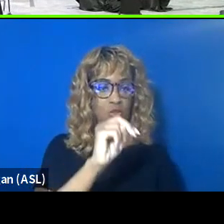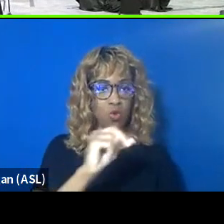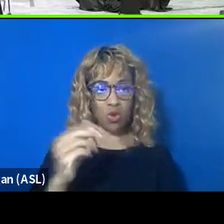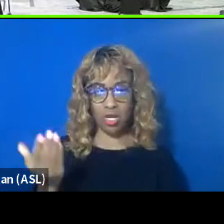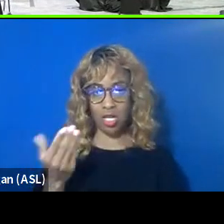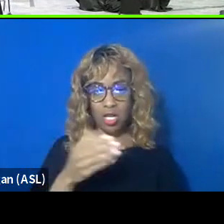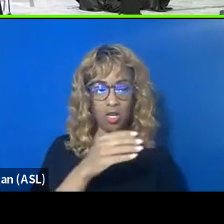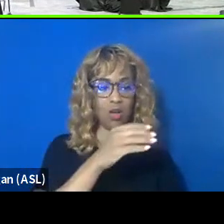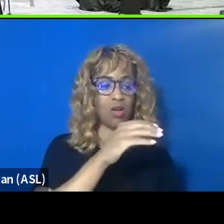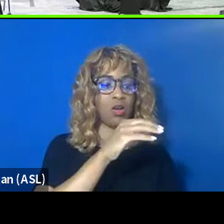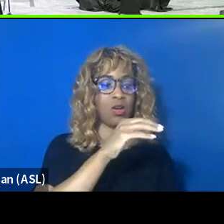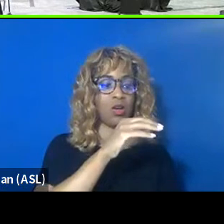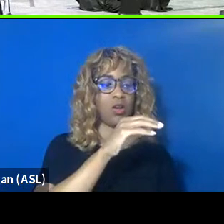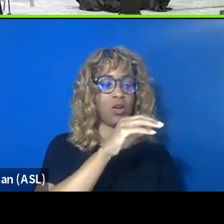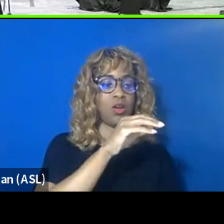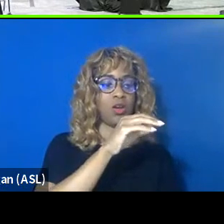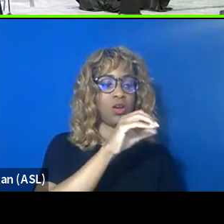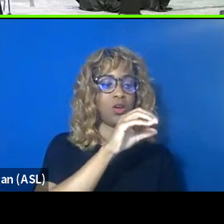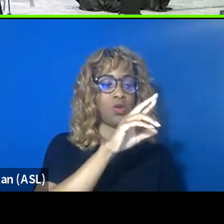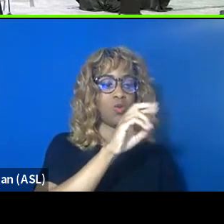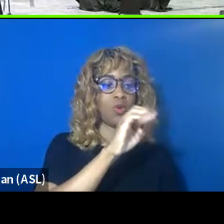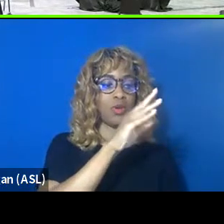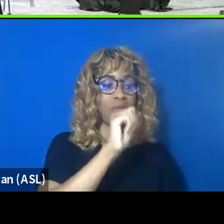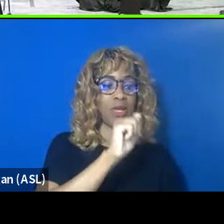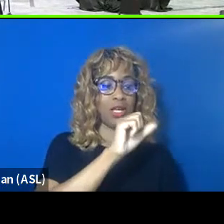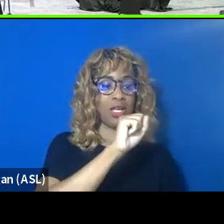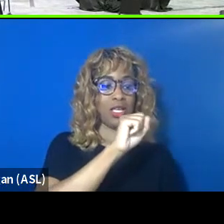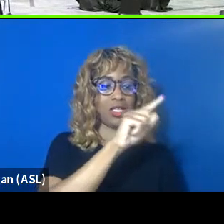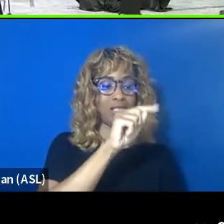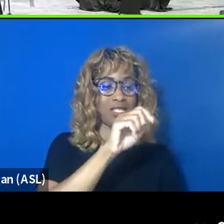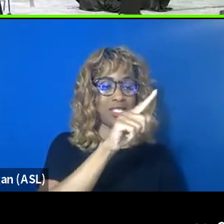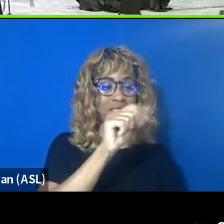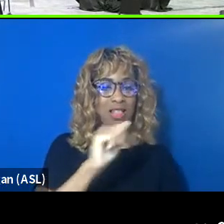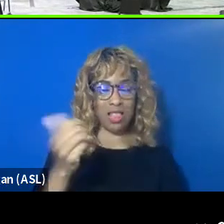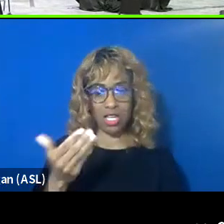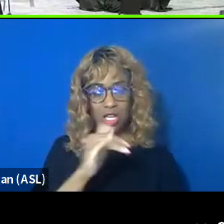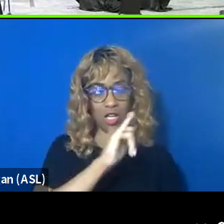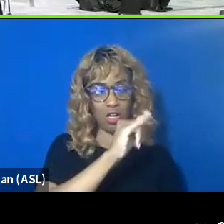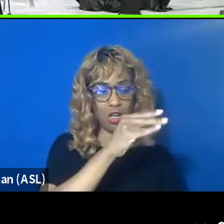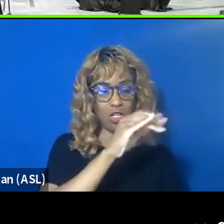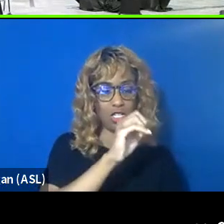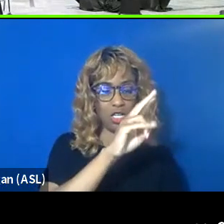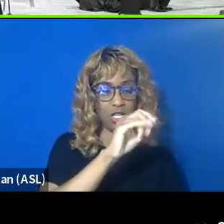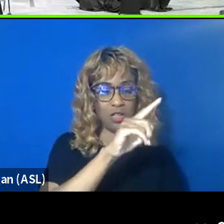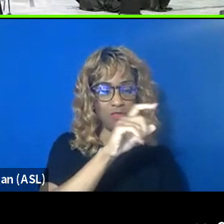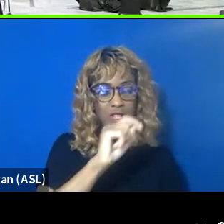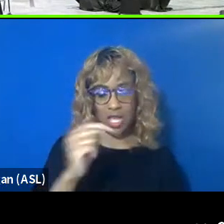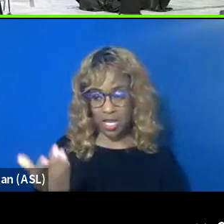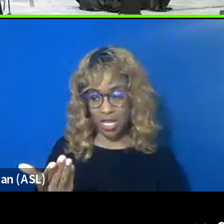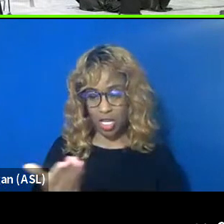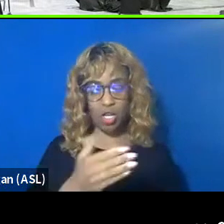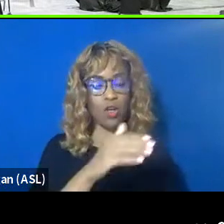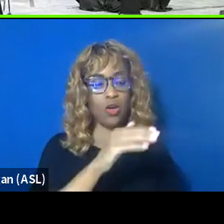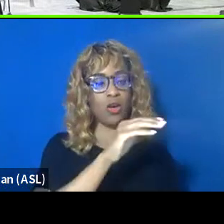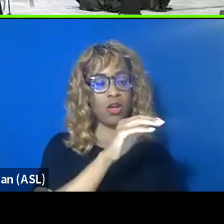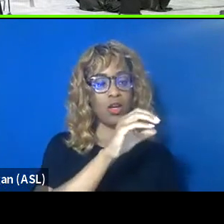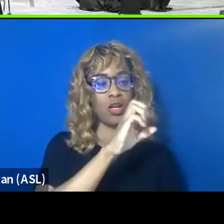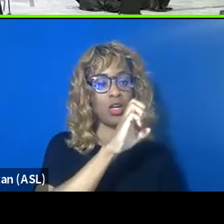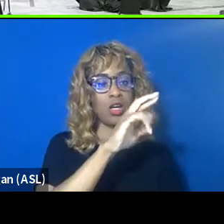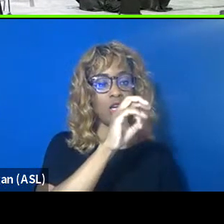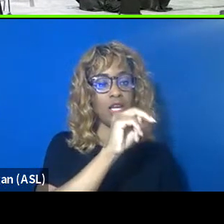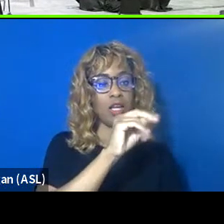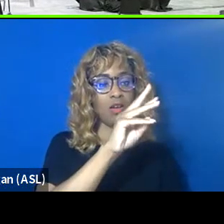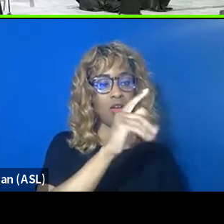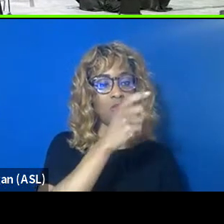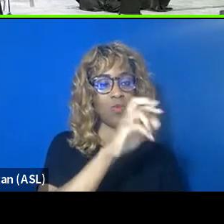Present. Rebecca Satella. Present. Janice Follett. Present. Aaron